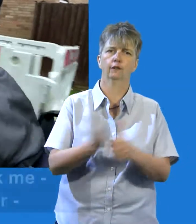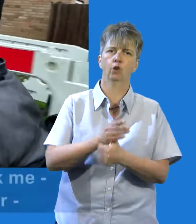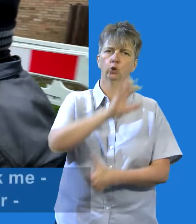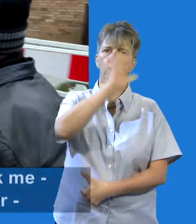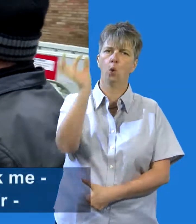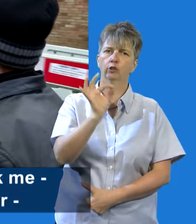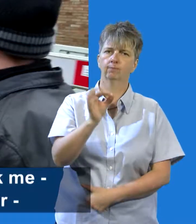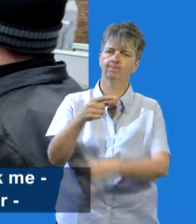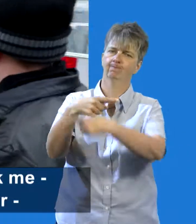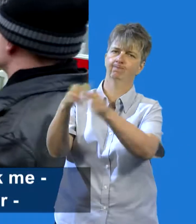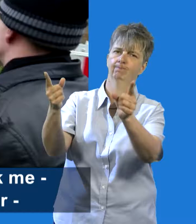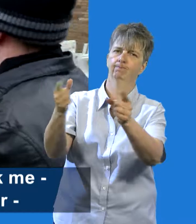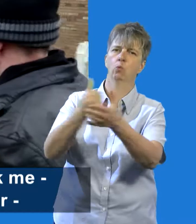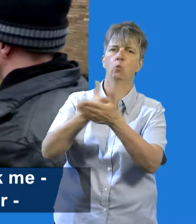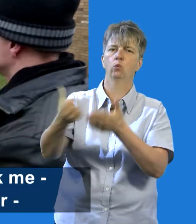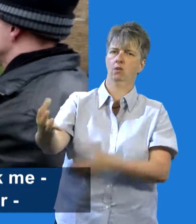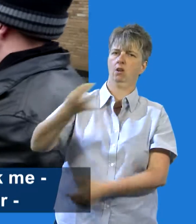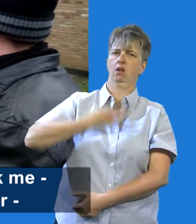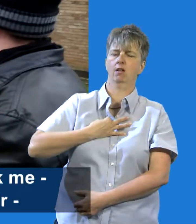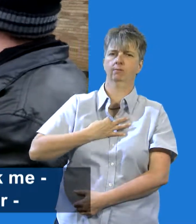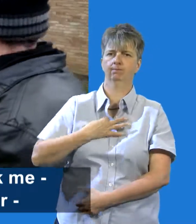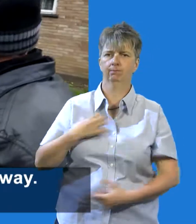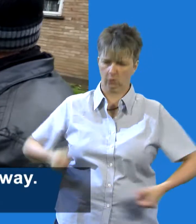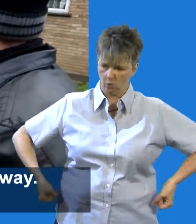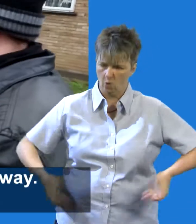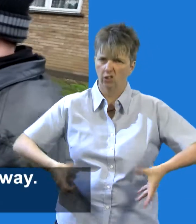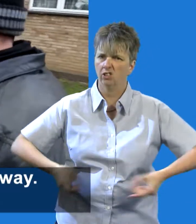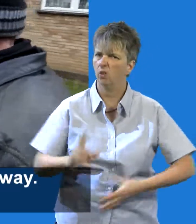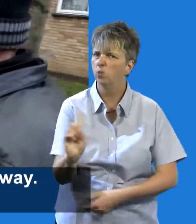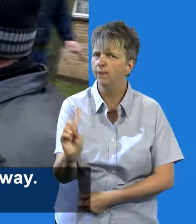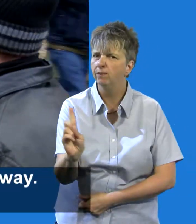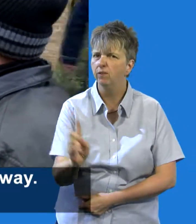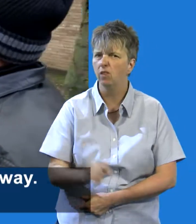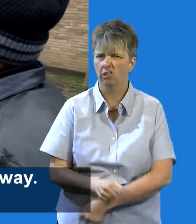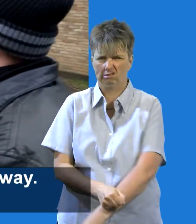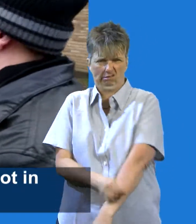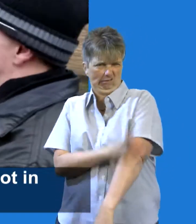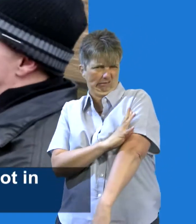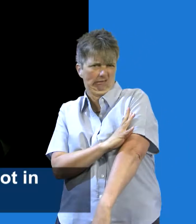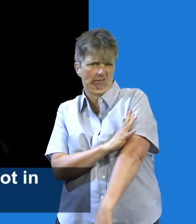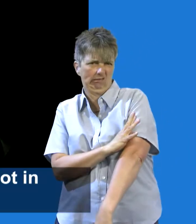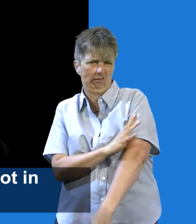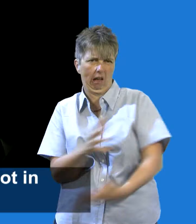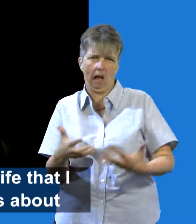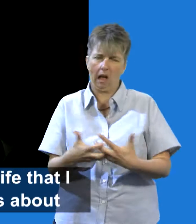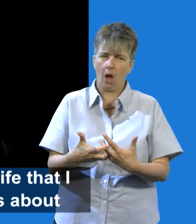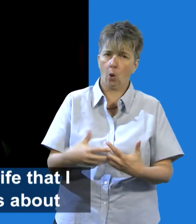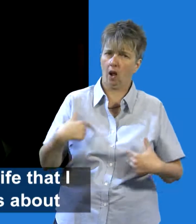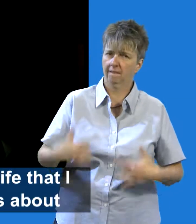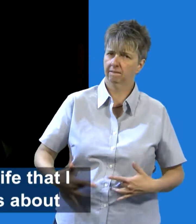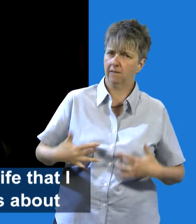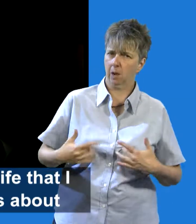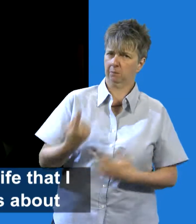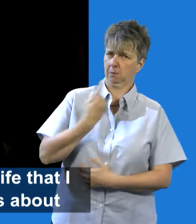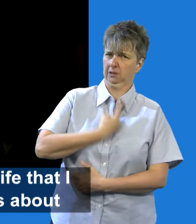If the first question people ask me is, why are you in a wheelchair? That rubs me the wrong way. The way you feel about your lot in life